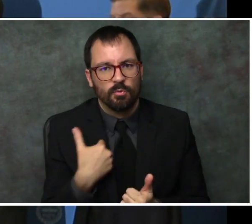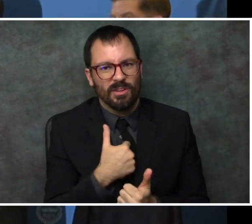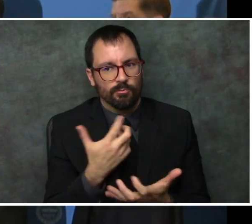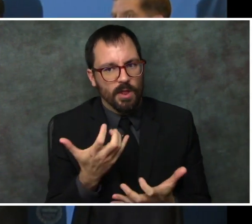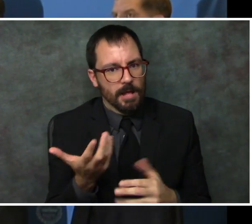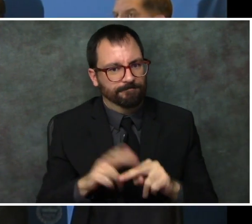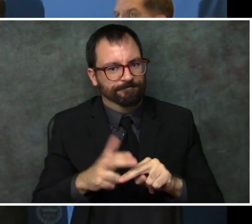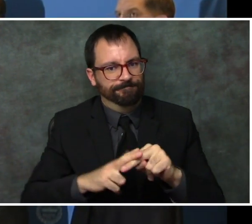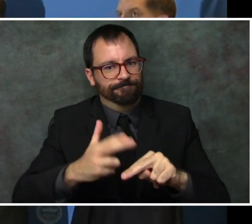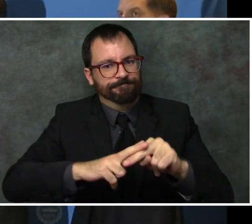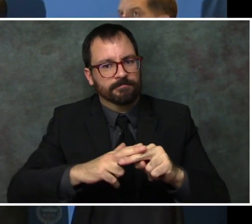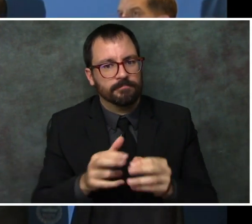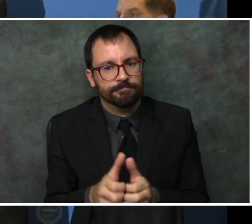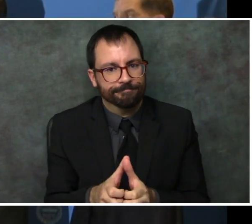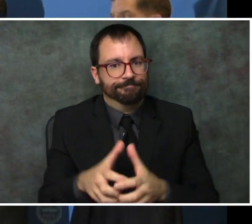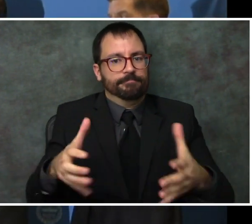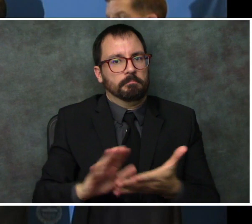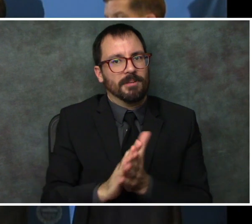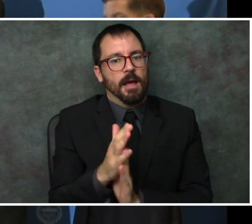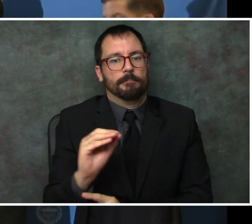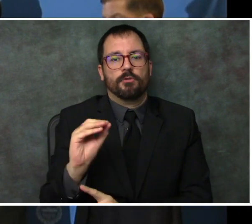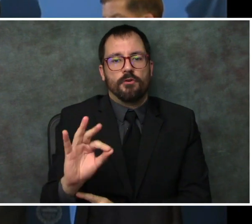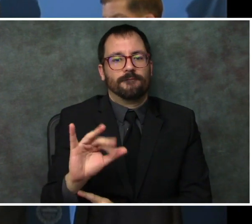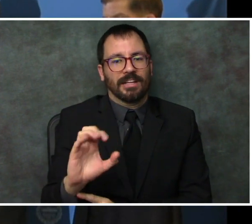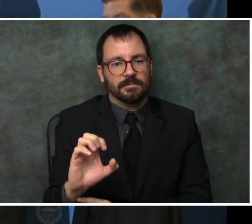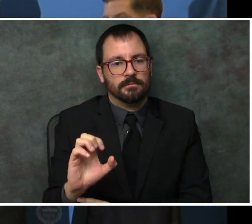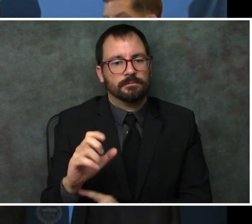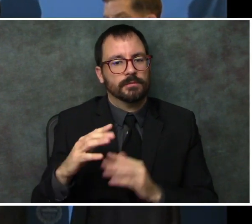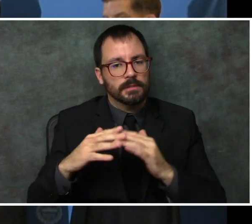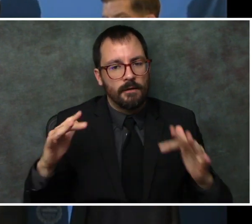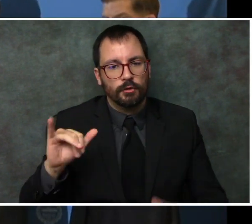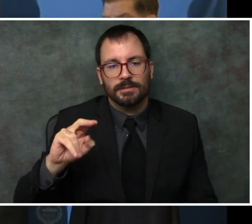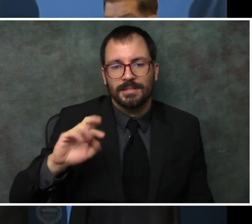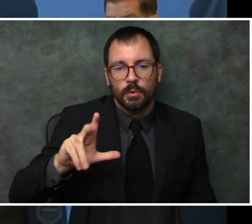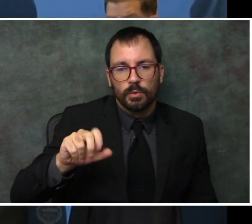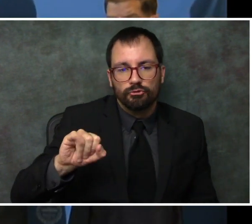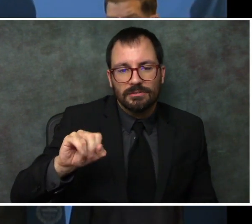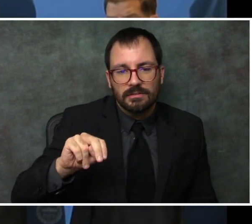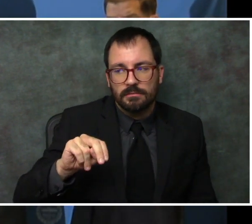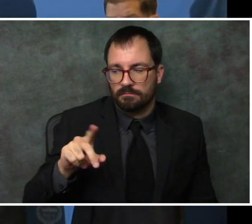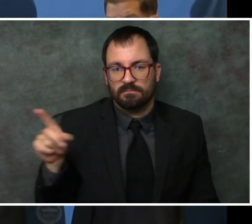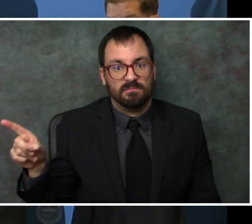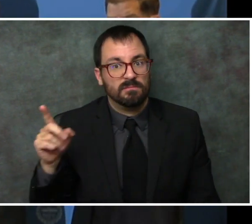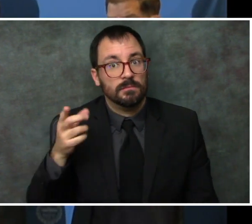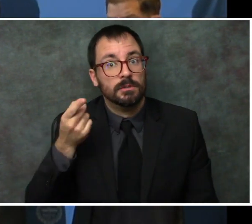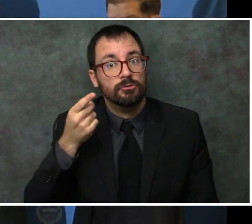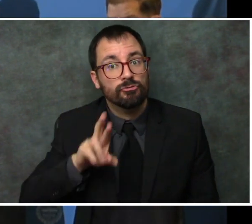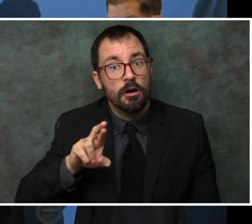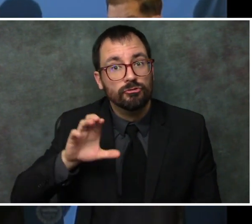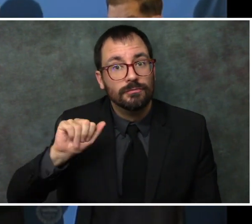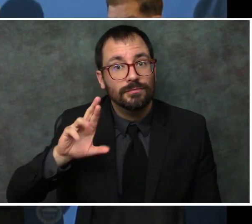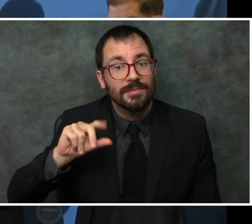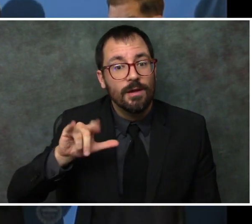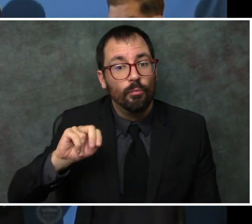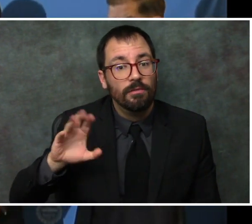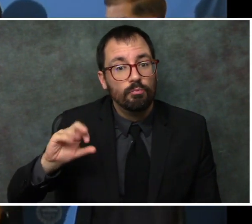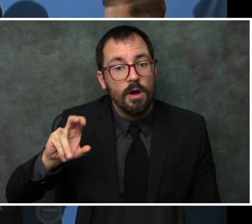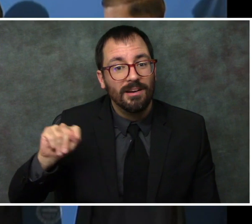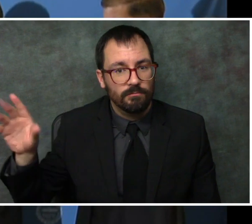and inclusion. And with the help of Dr. Crockett, we're going to be implementing changes that will definitely make